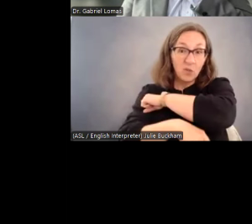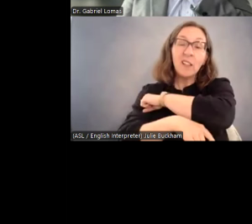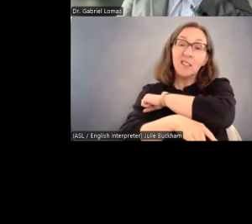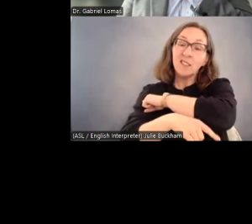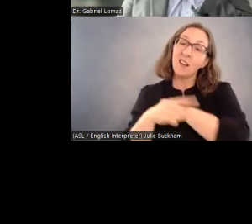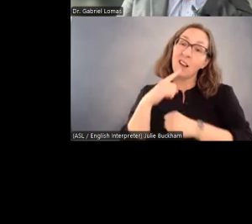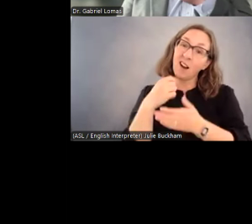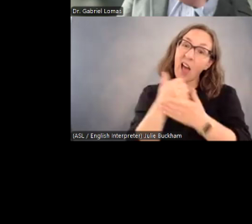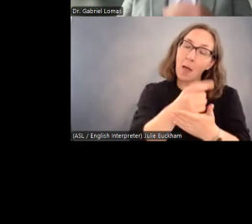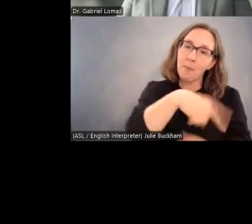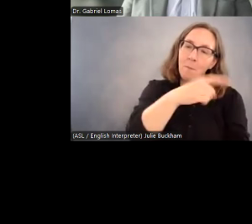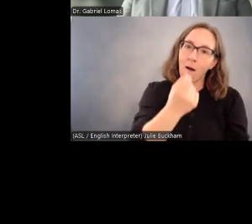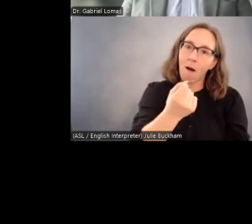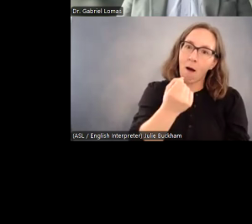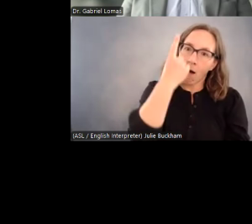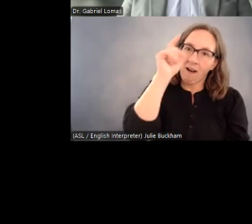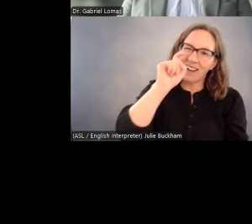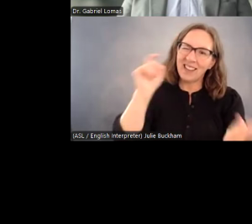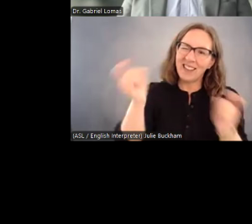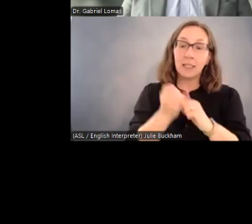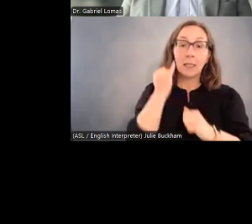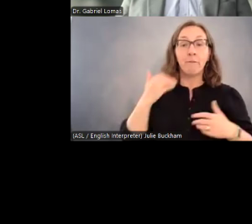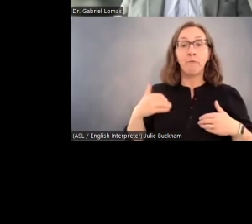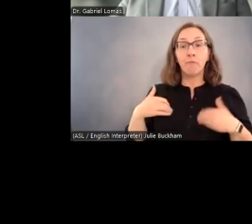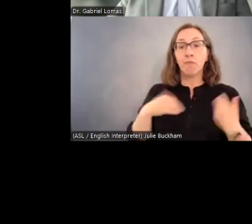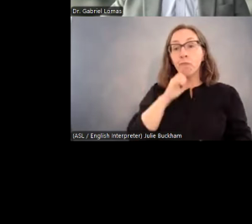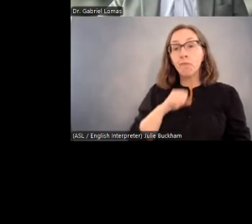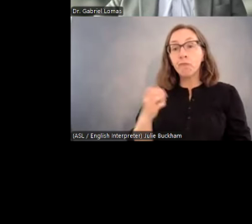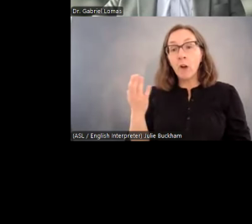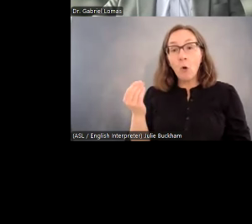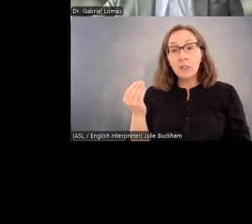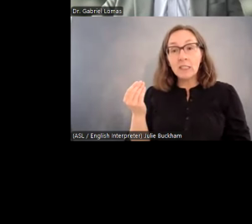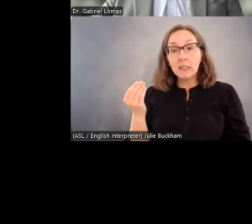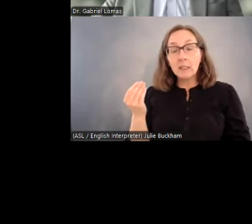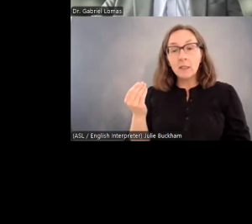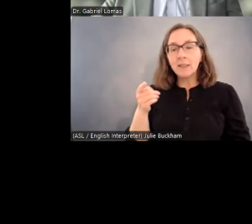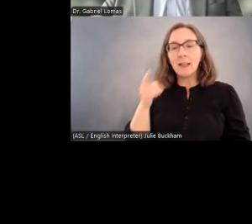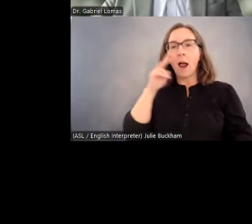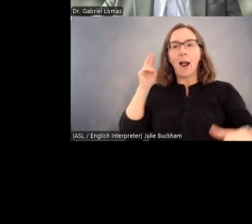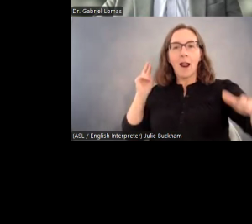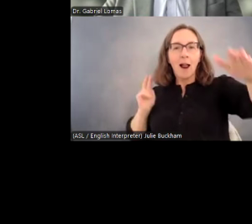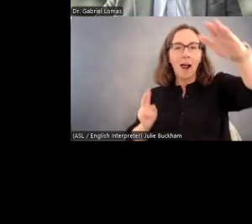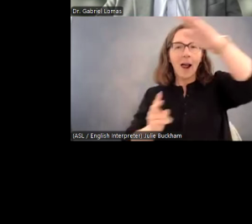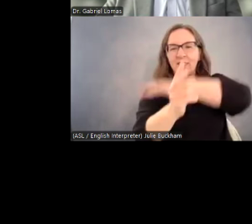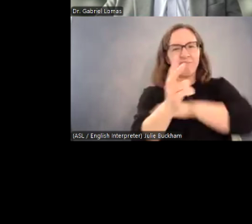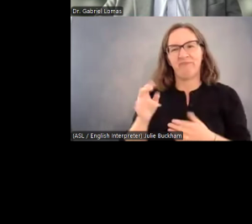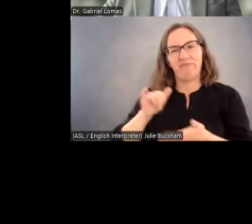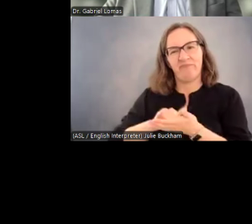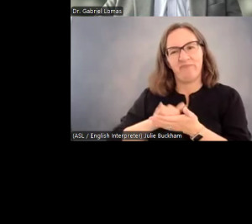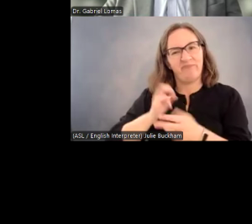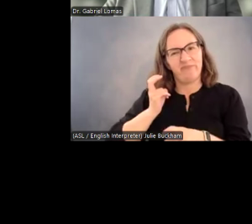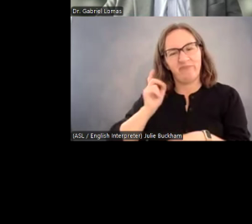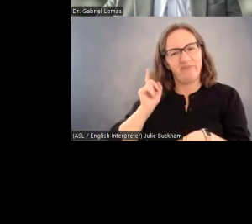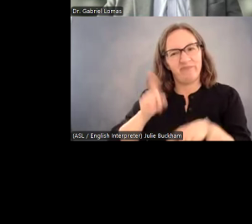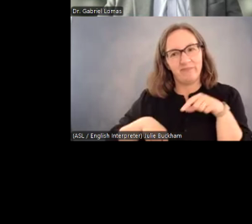issue. And when you're young and you're 14, you don't necessarily see the future of that use. This was probably one